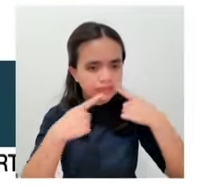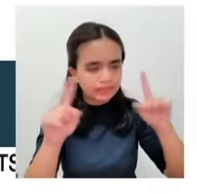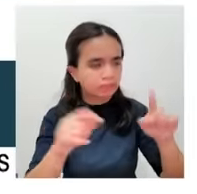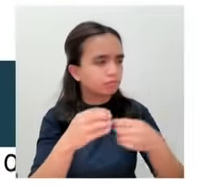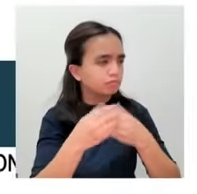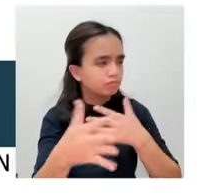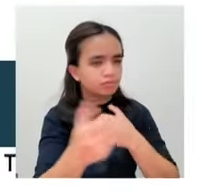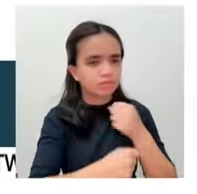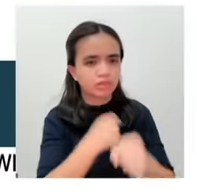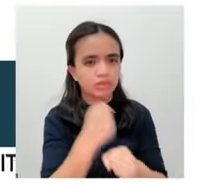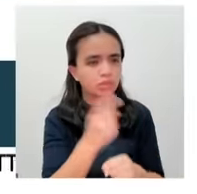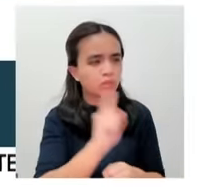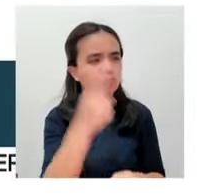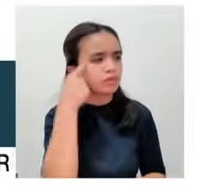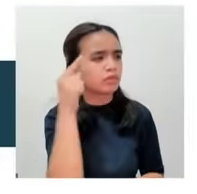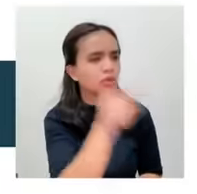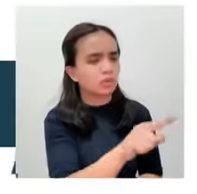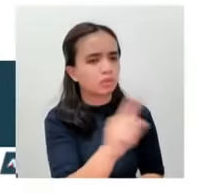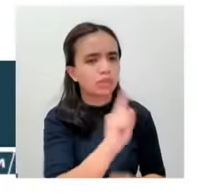was that to you?